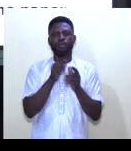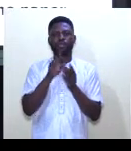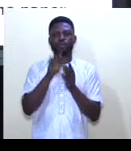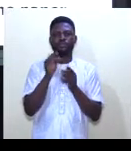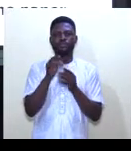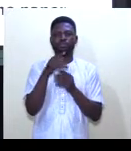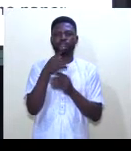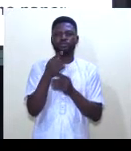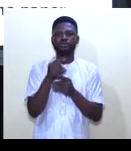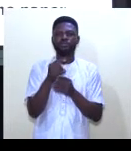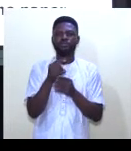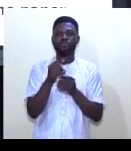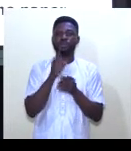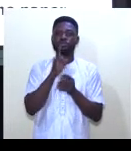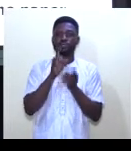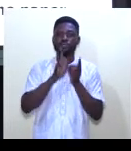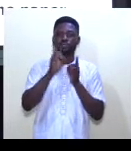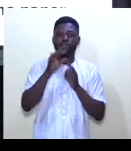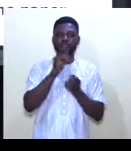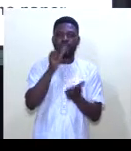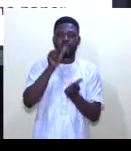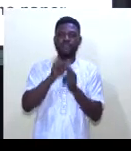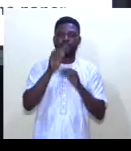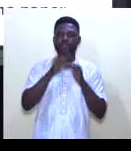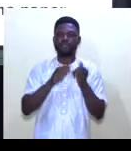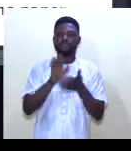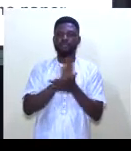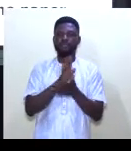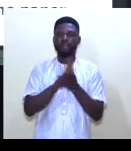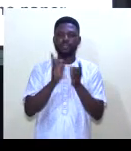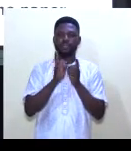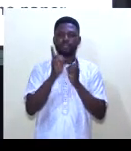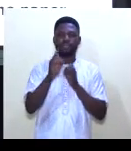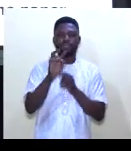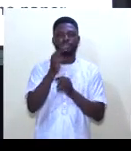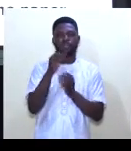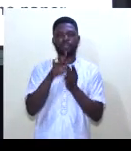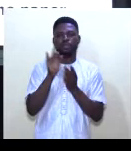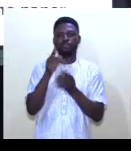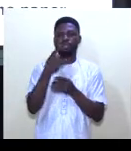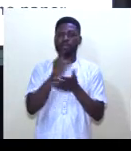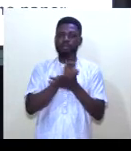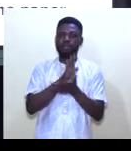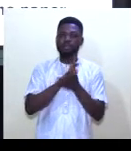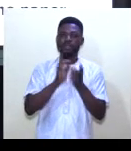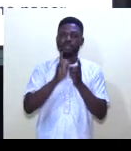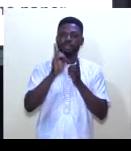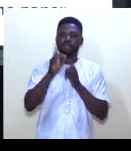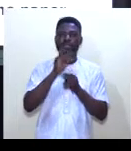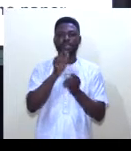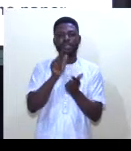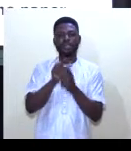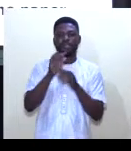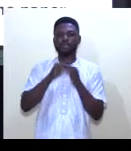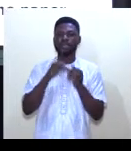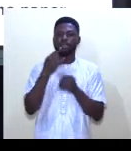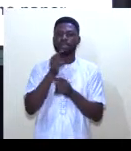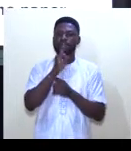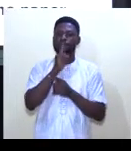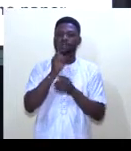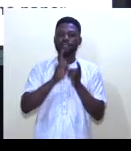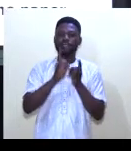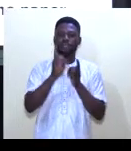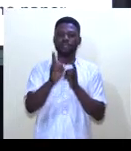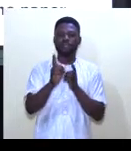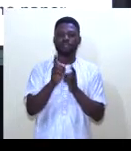First option says, the real distance is less than the paper distance. Second option, the paper distance is less than